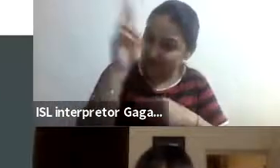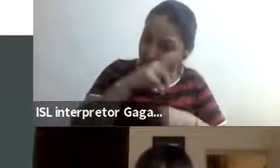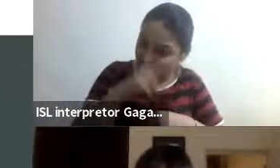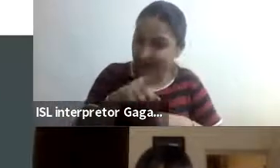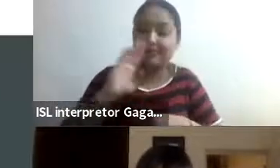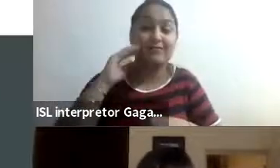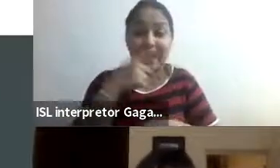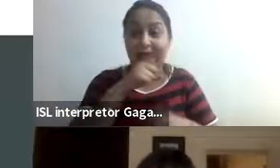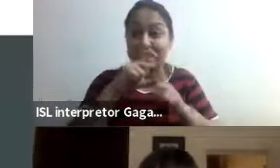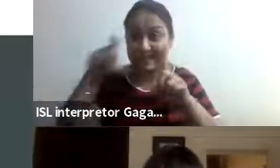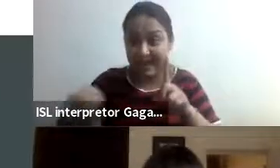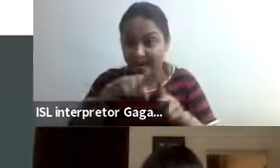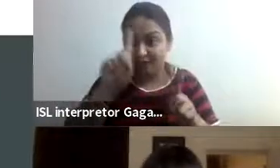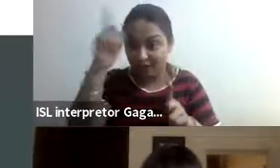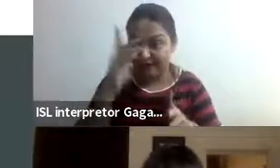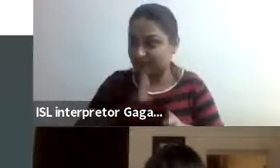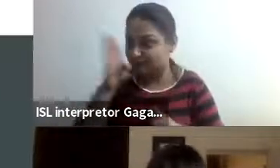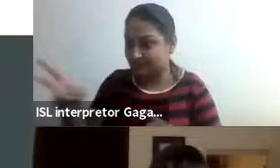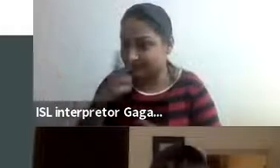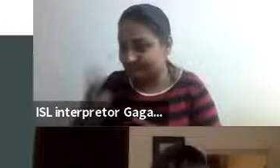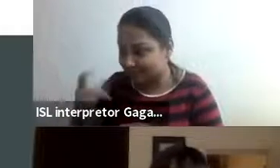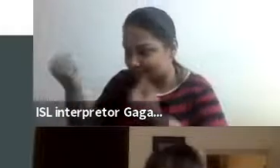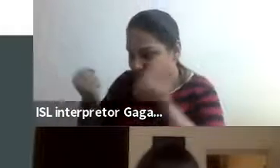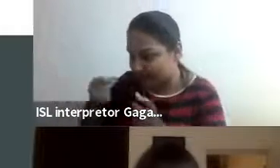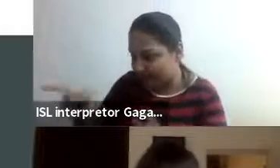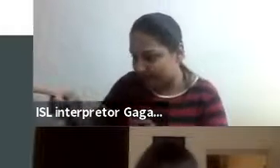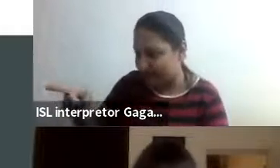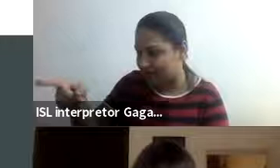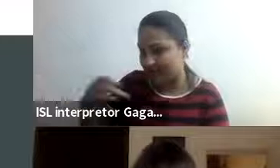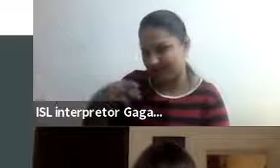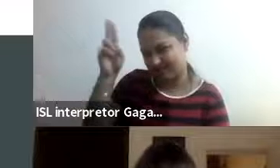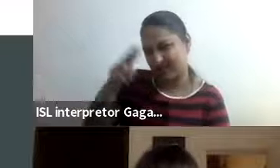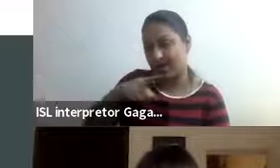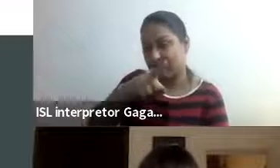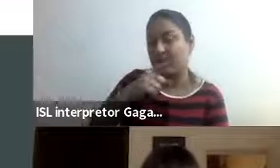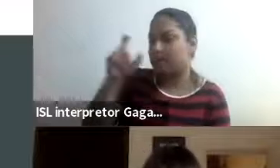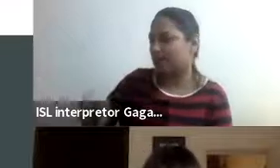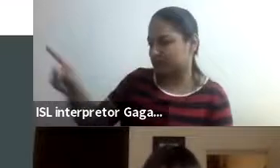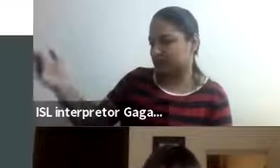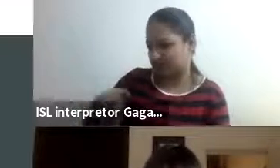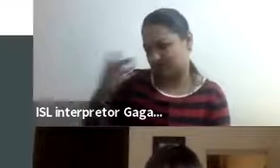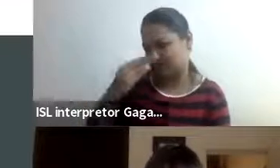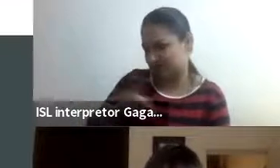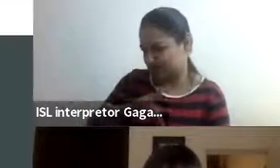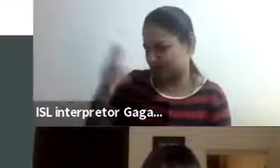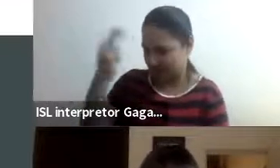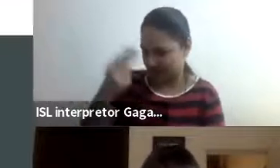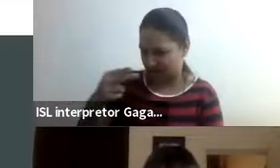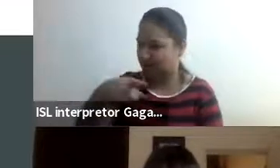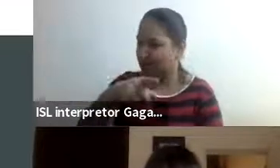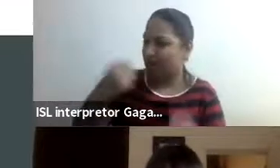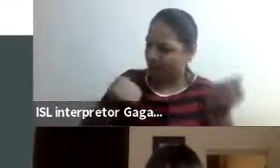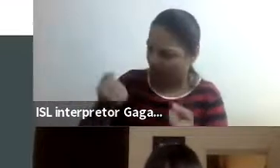to Delhi for the first time, because a customer comes and says, can you please make me a drawing of a car? And she says, I've never drawn a car. I've only